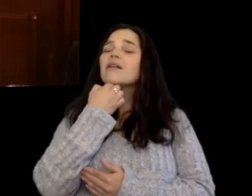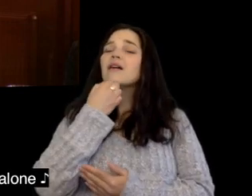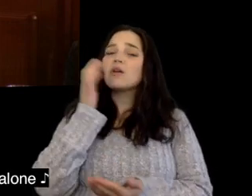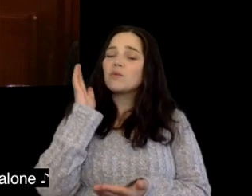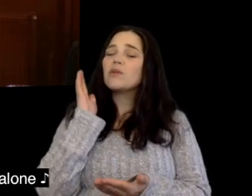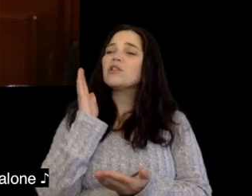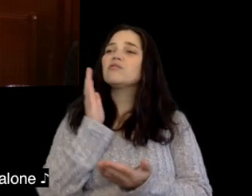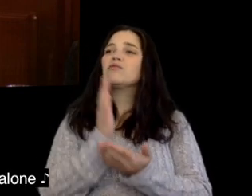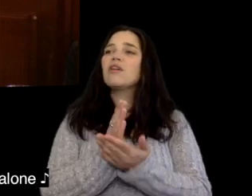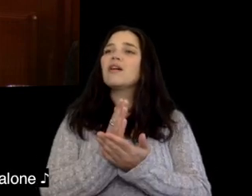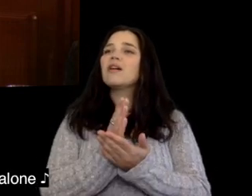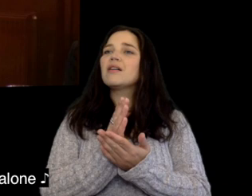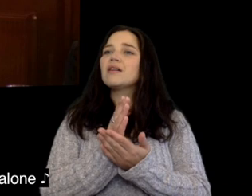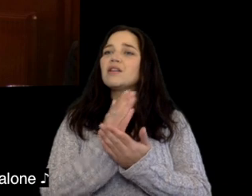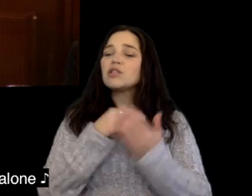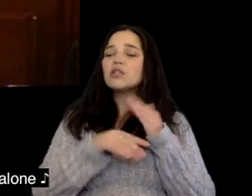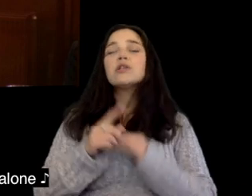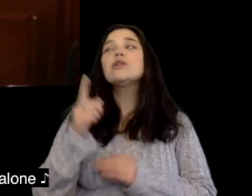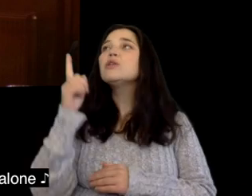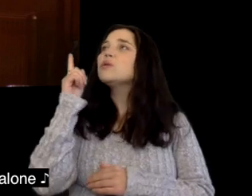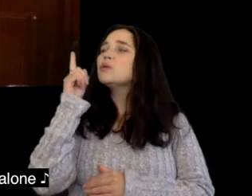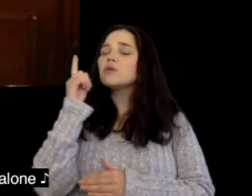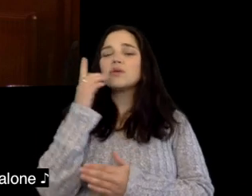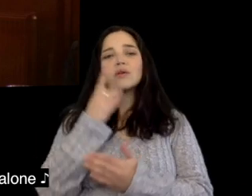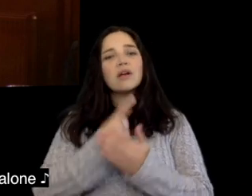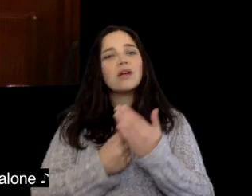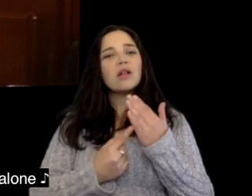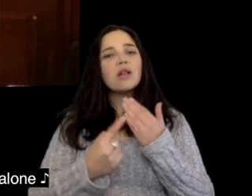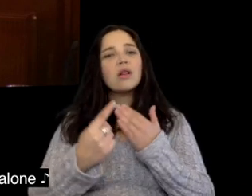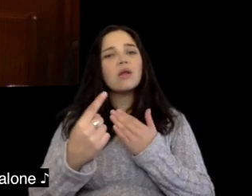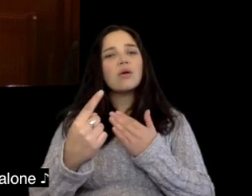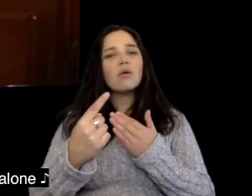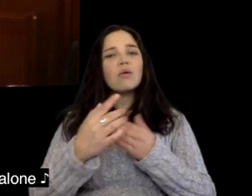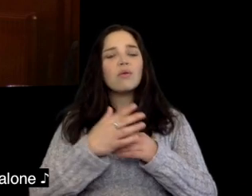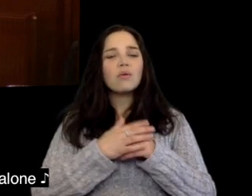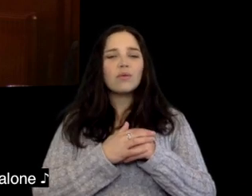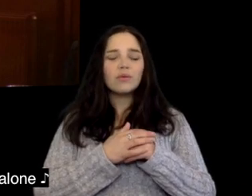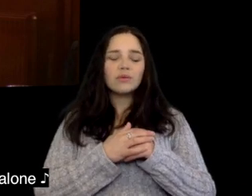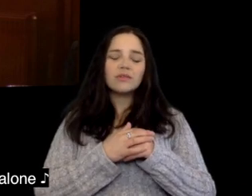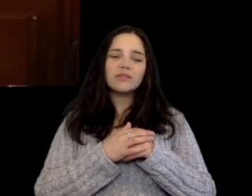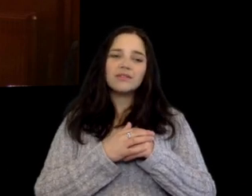alone. And I will trust in you